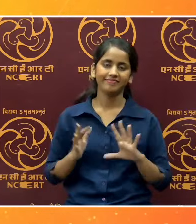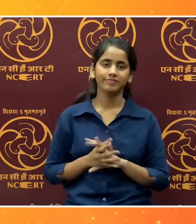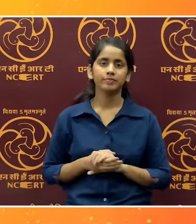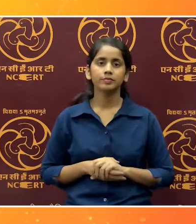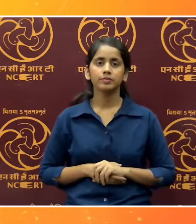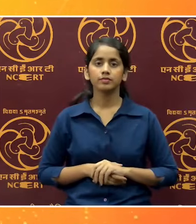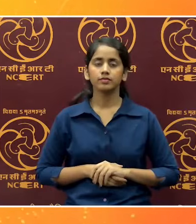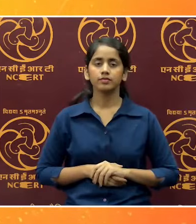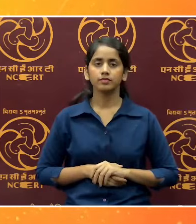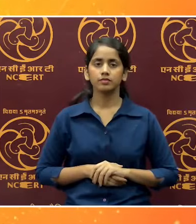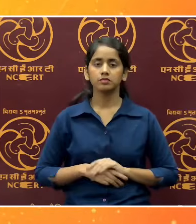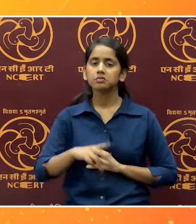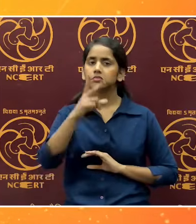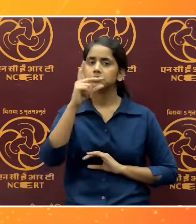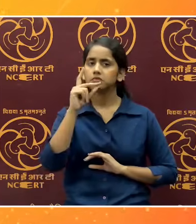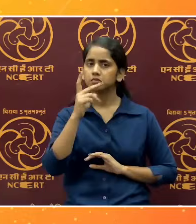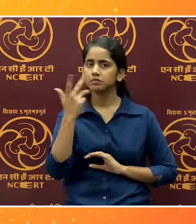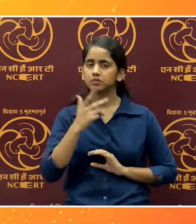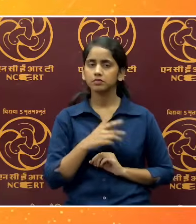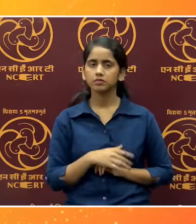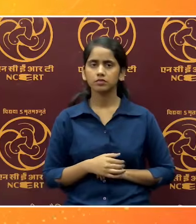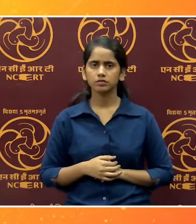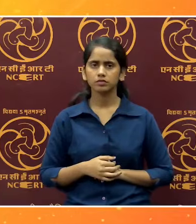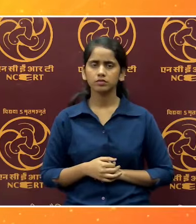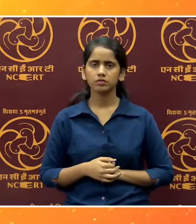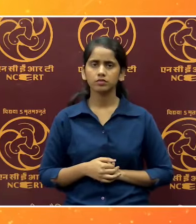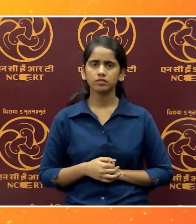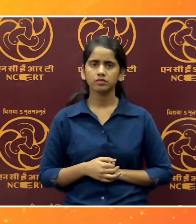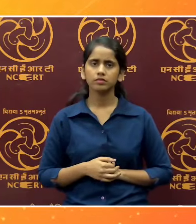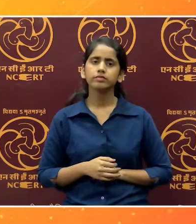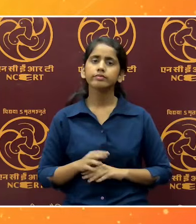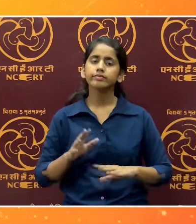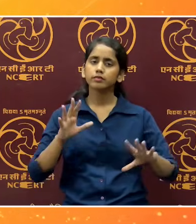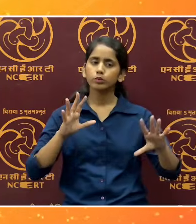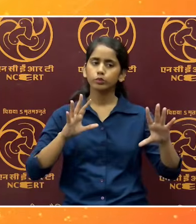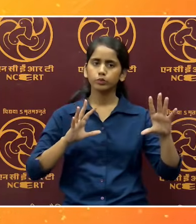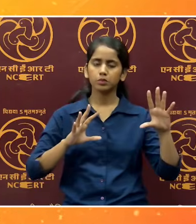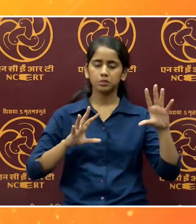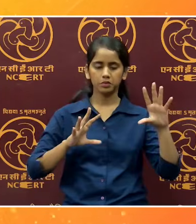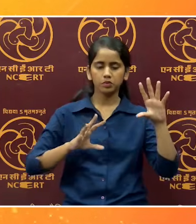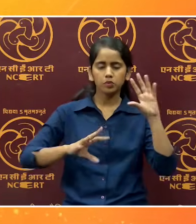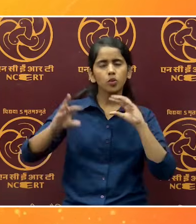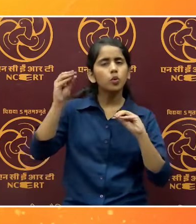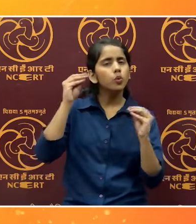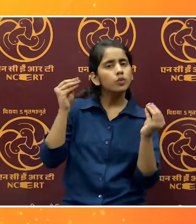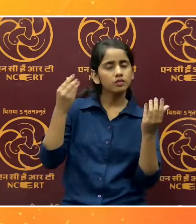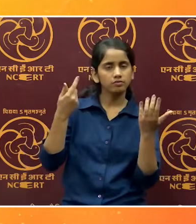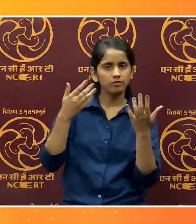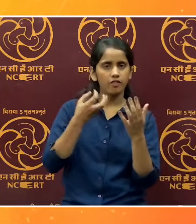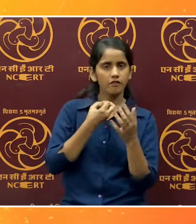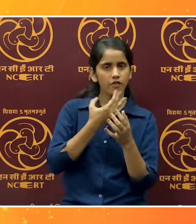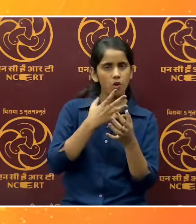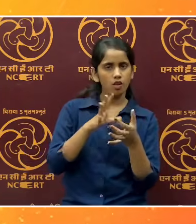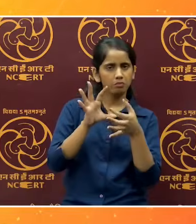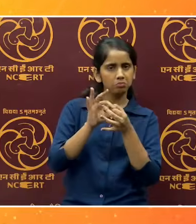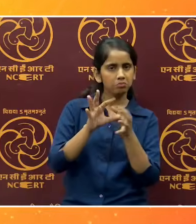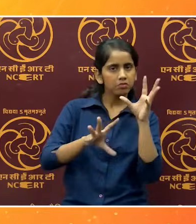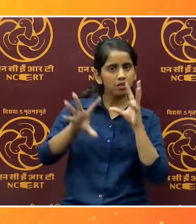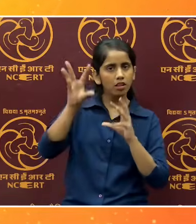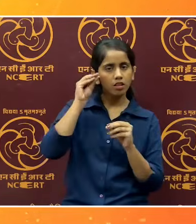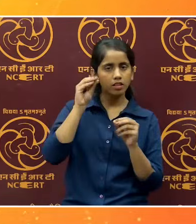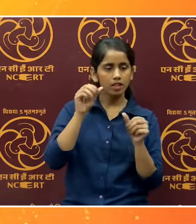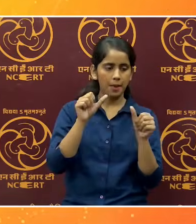And. The next one is, would you like to learn about frogs dash tadpoles? A question mark. Option